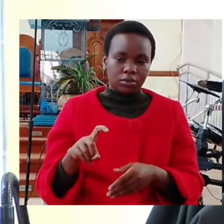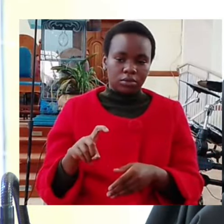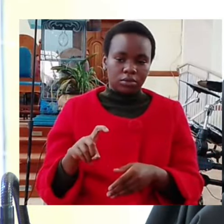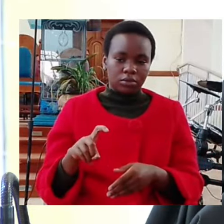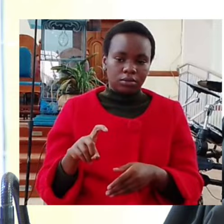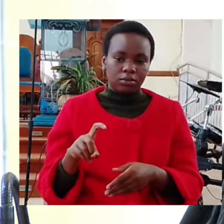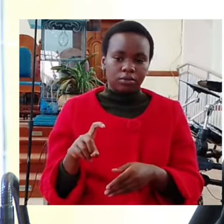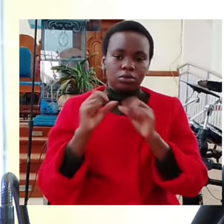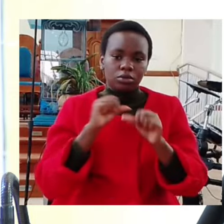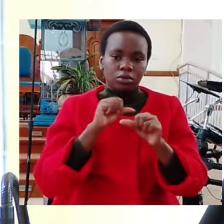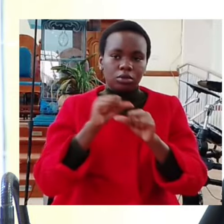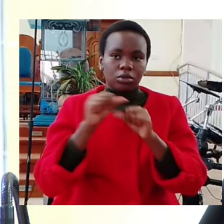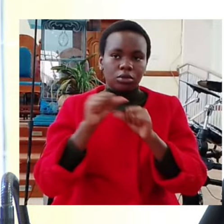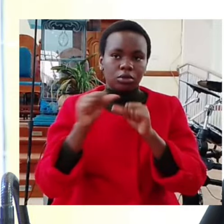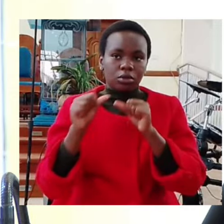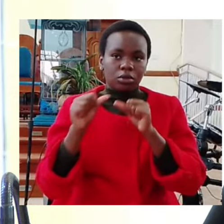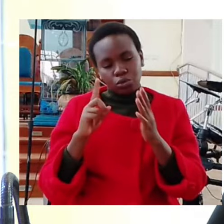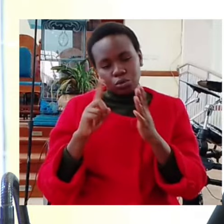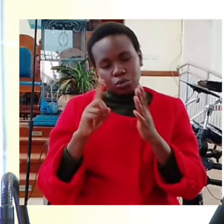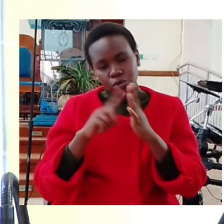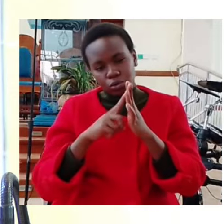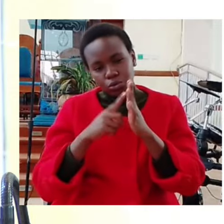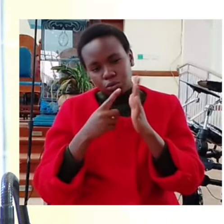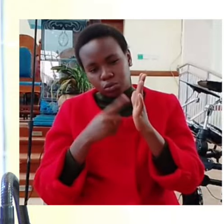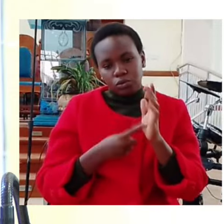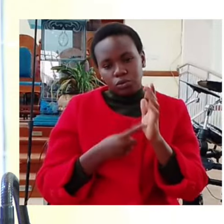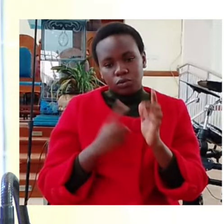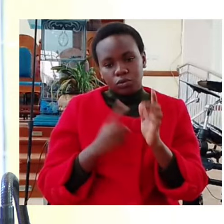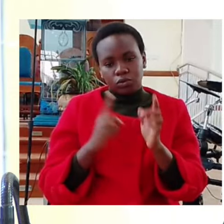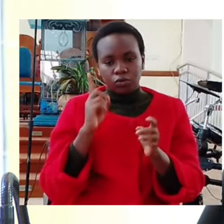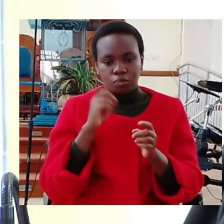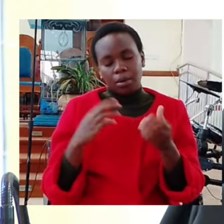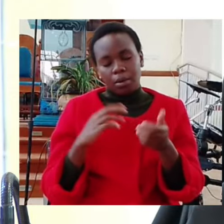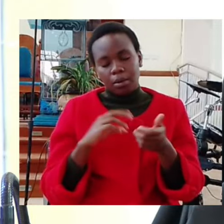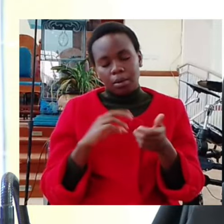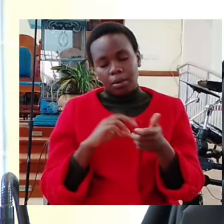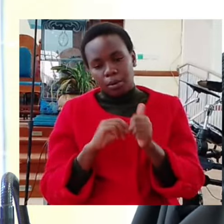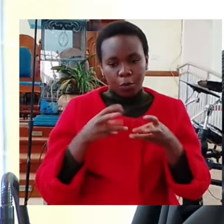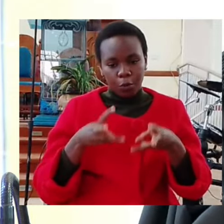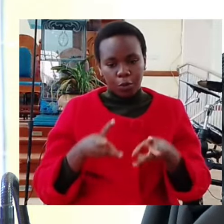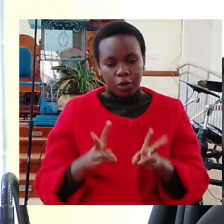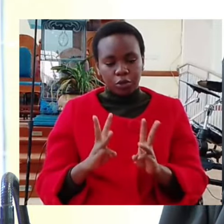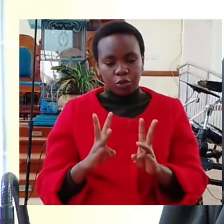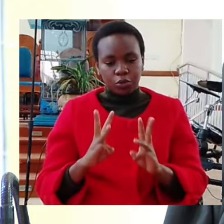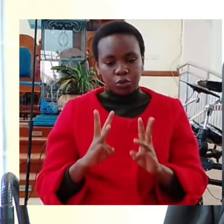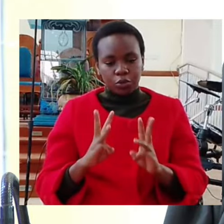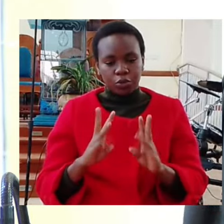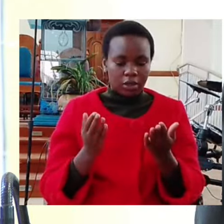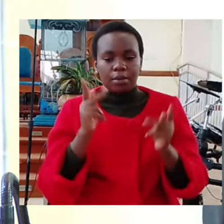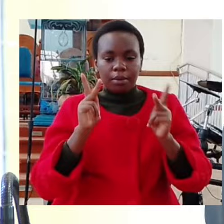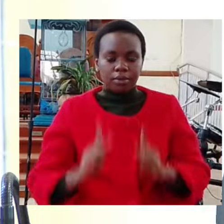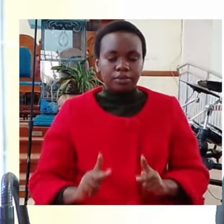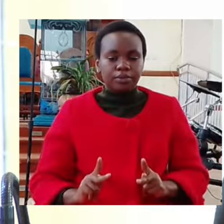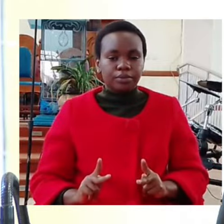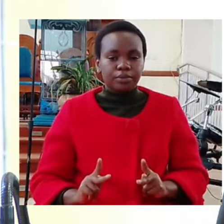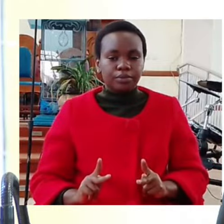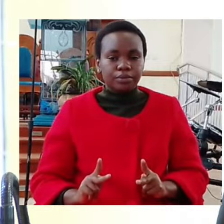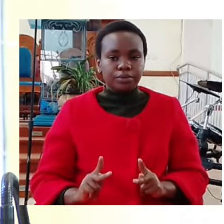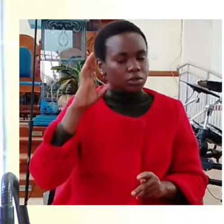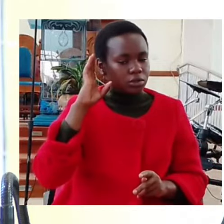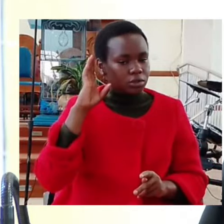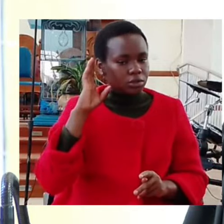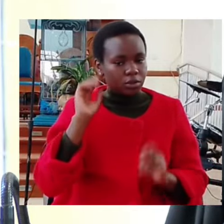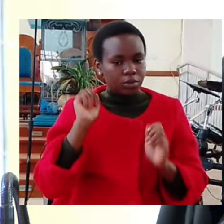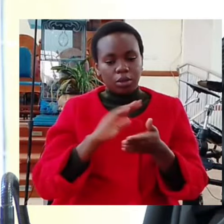ngirekia. Practical ways that we can encourage one another. Tugiumaniriria atia. Nitwaigua tungituika Barnabas